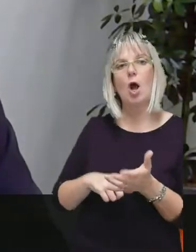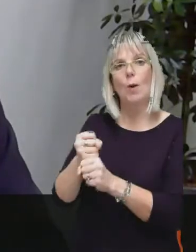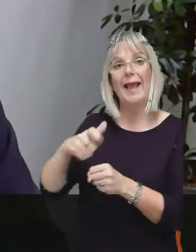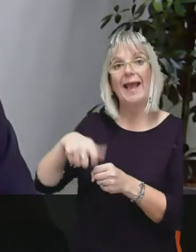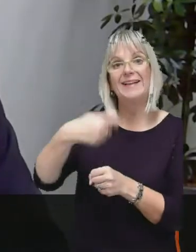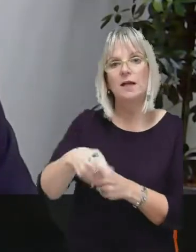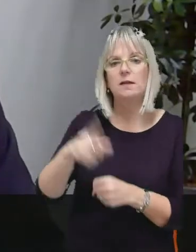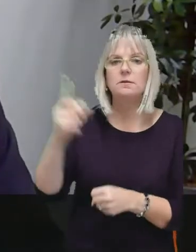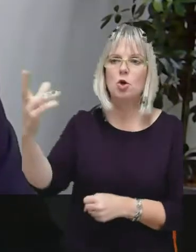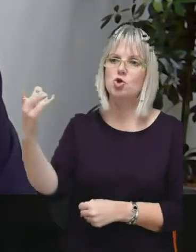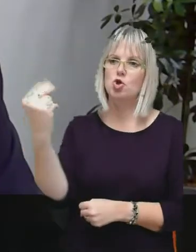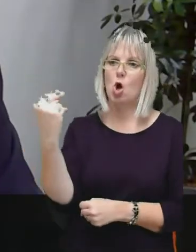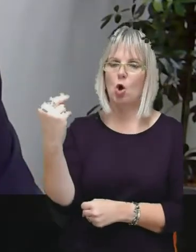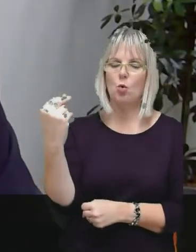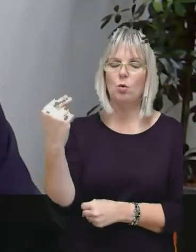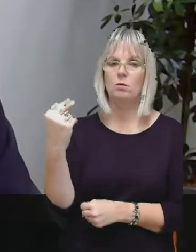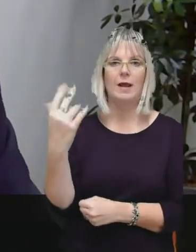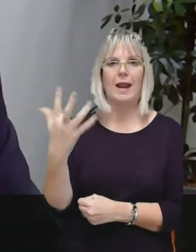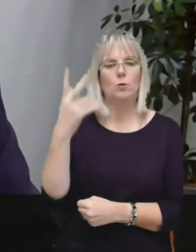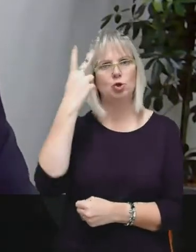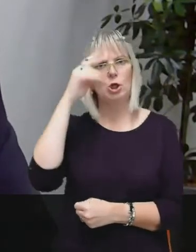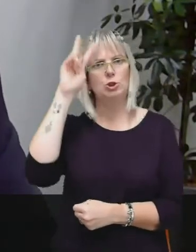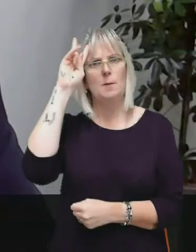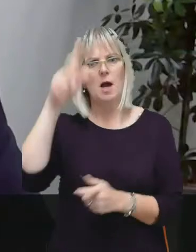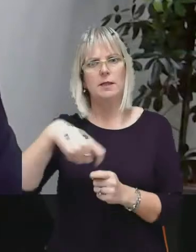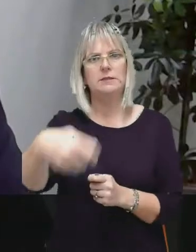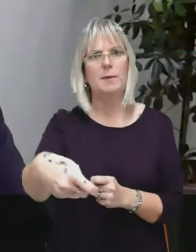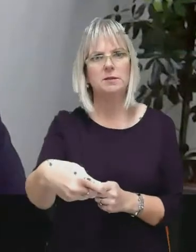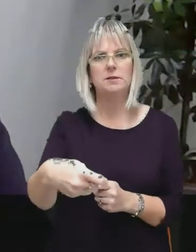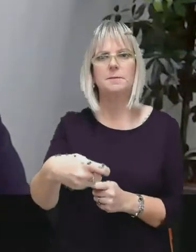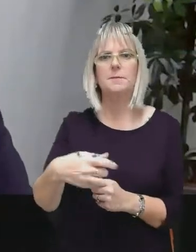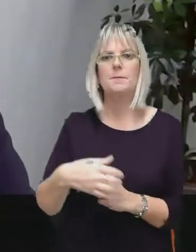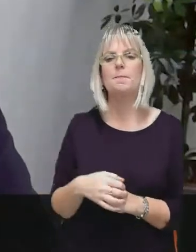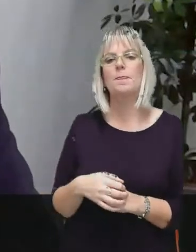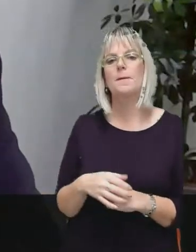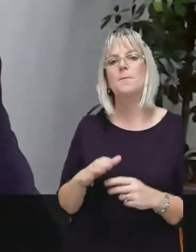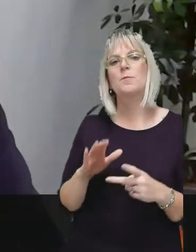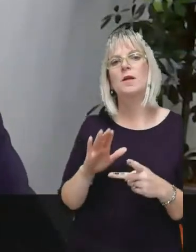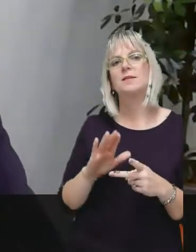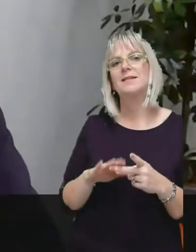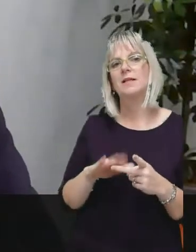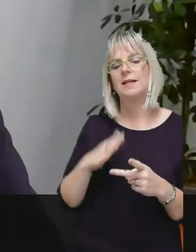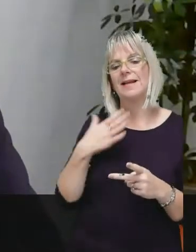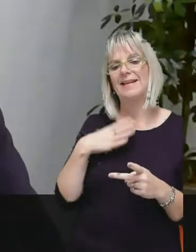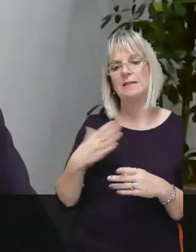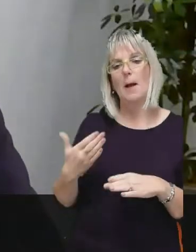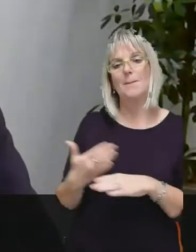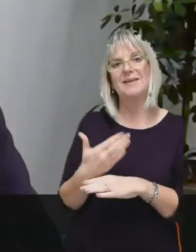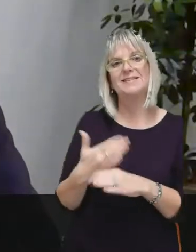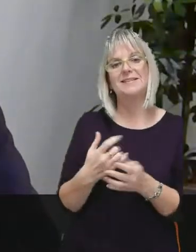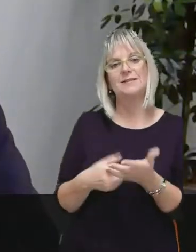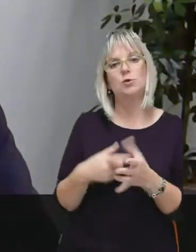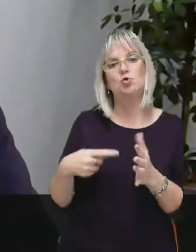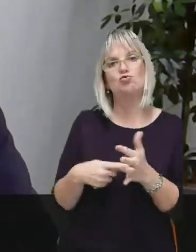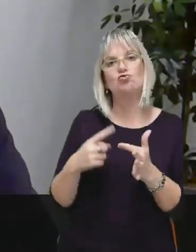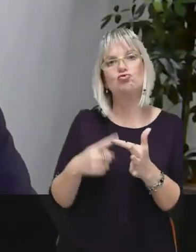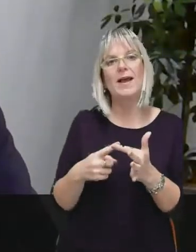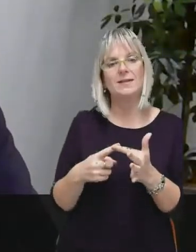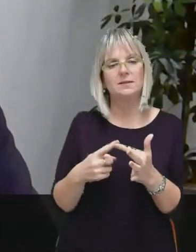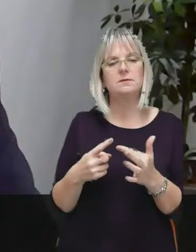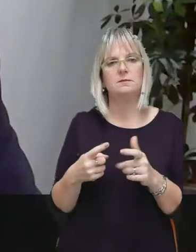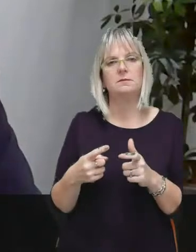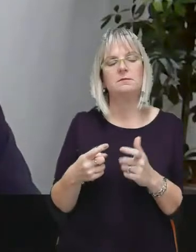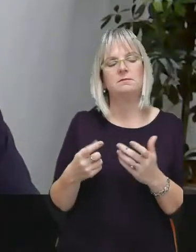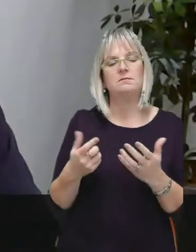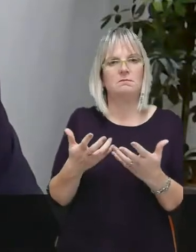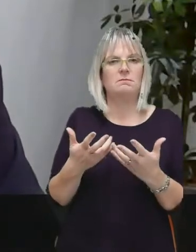to extend the business rates holiday from March when it ends, including next year, which is really important because businesses are deciding now